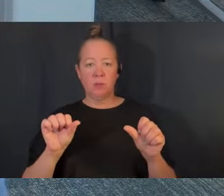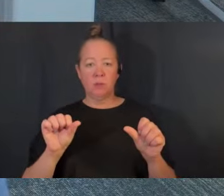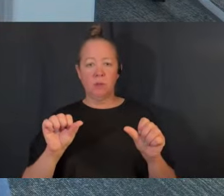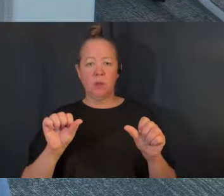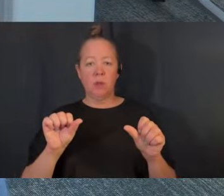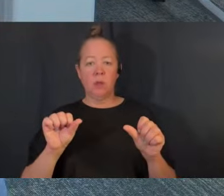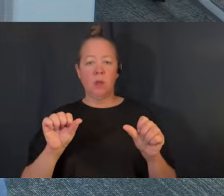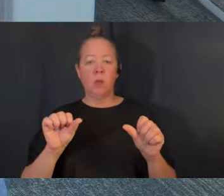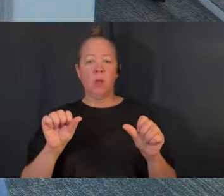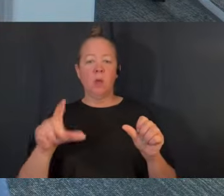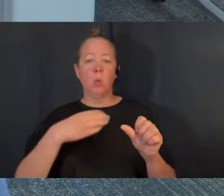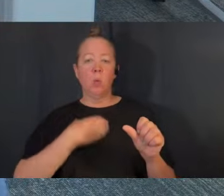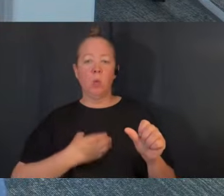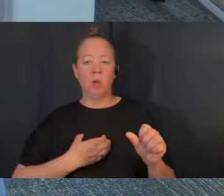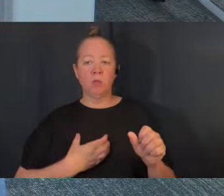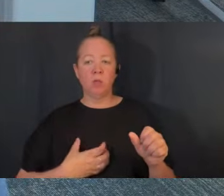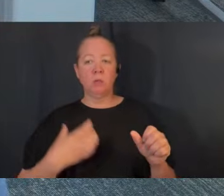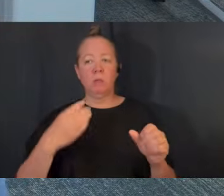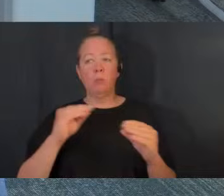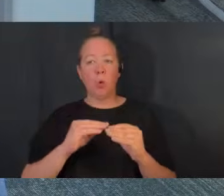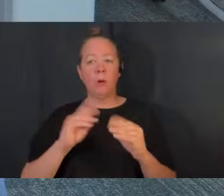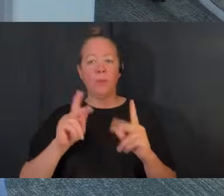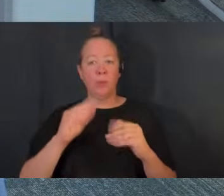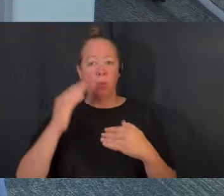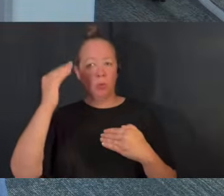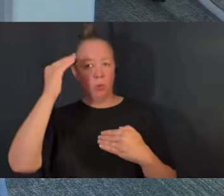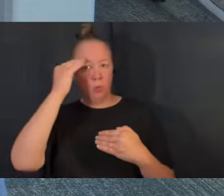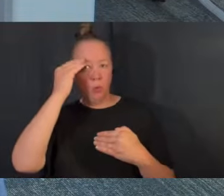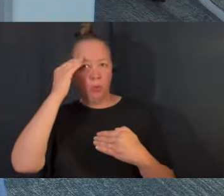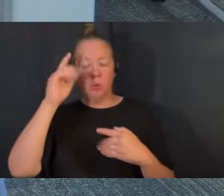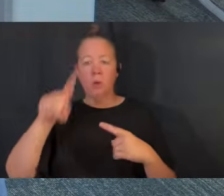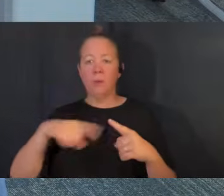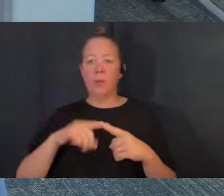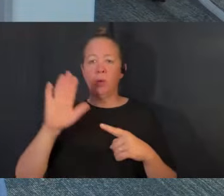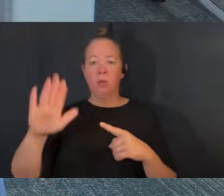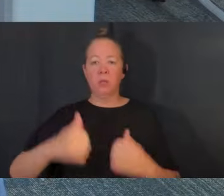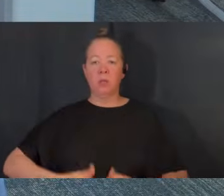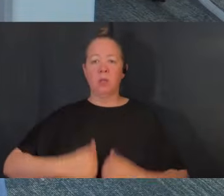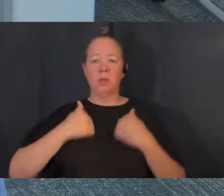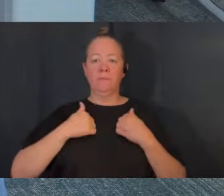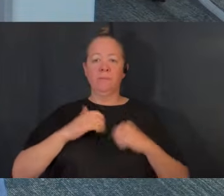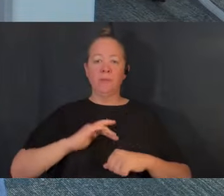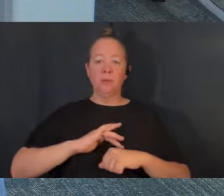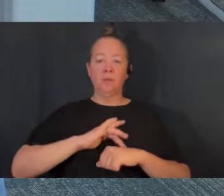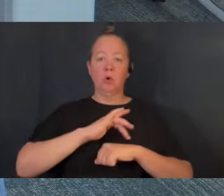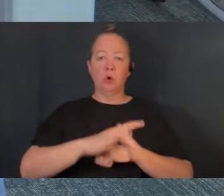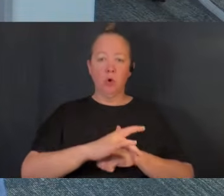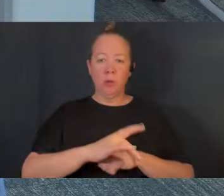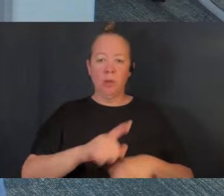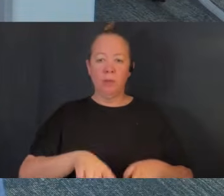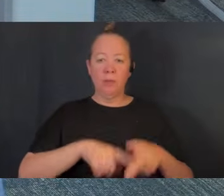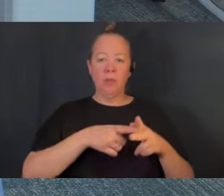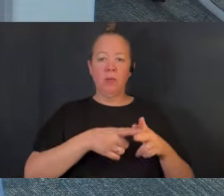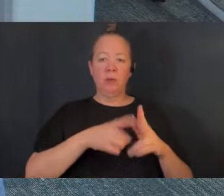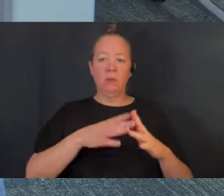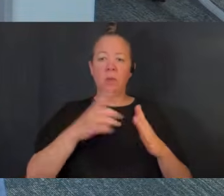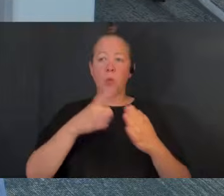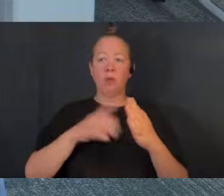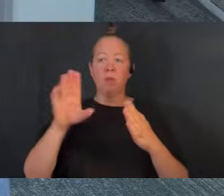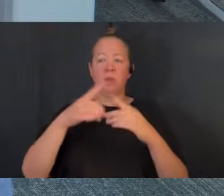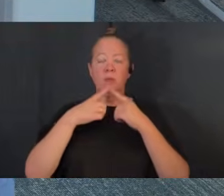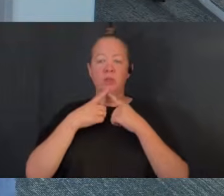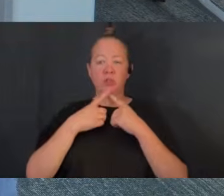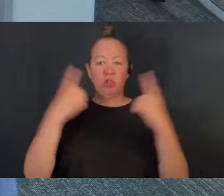life and his early beginnings and what he achieved in his life. So I think this